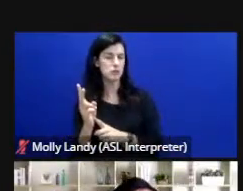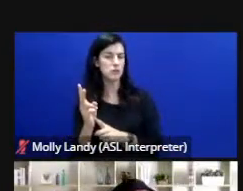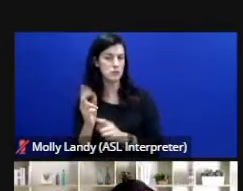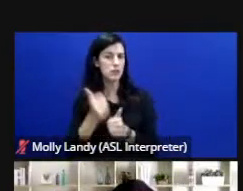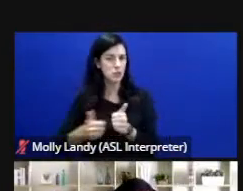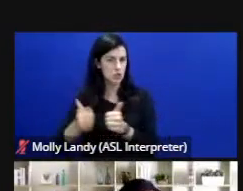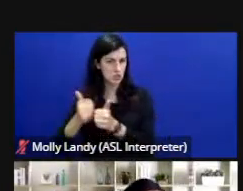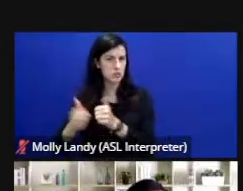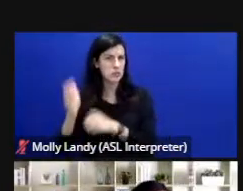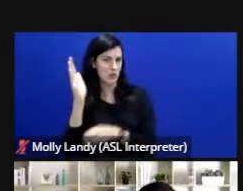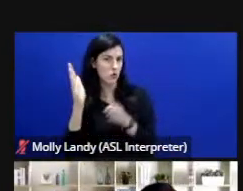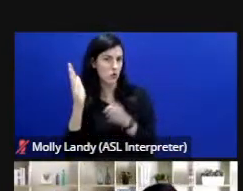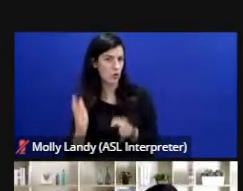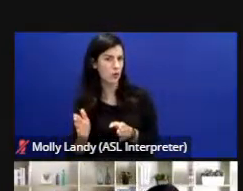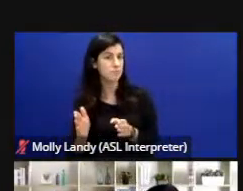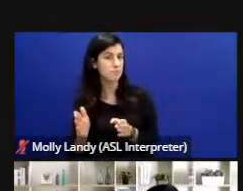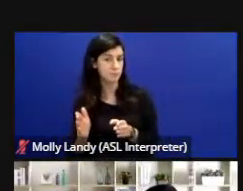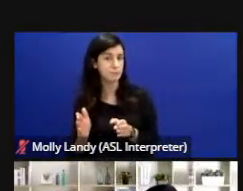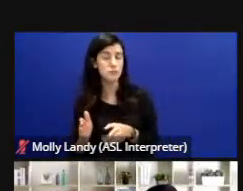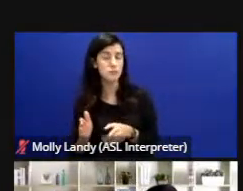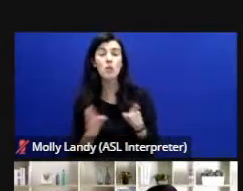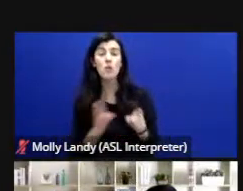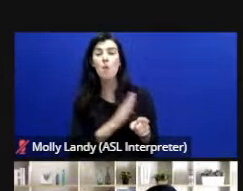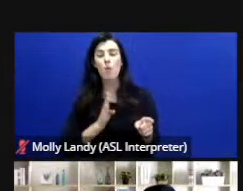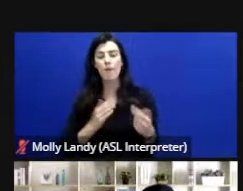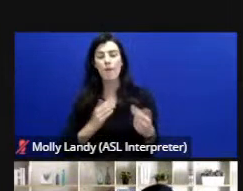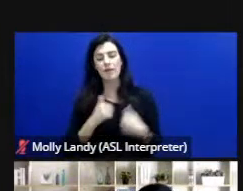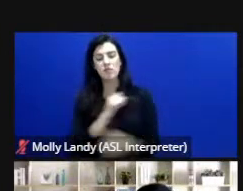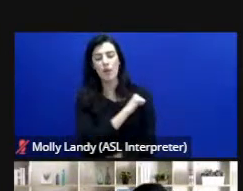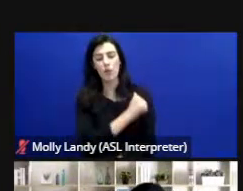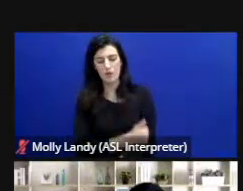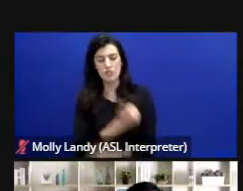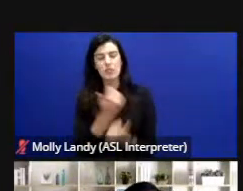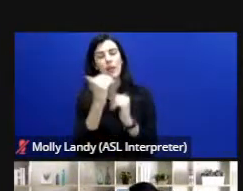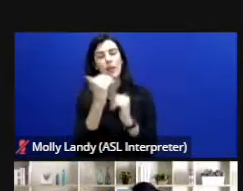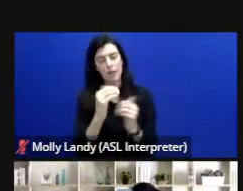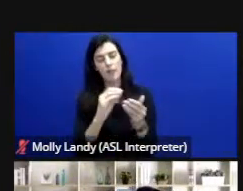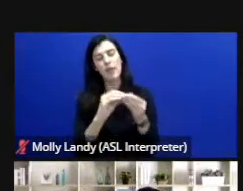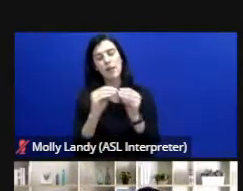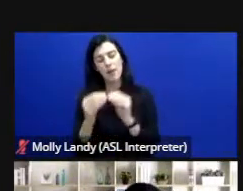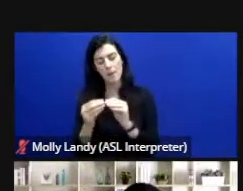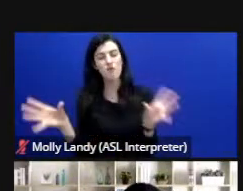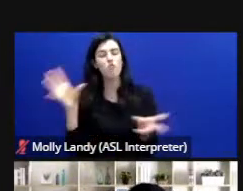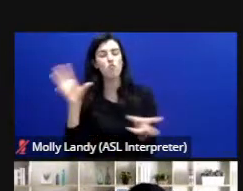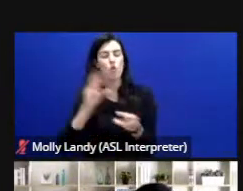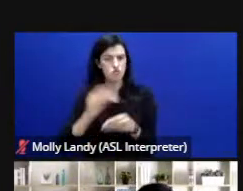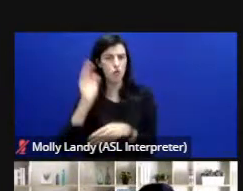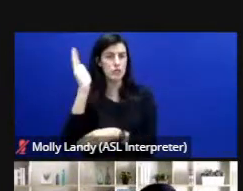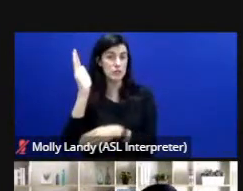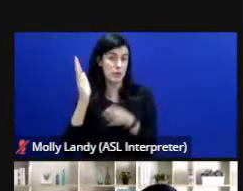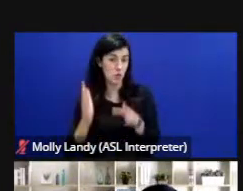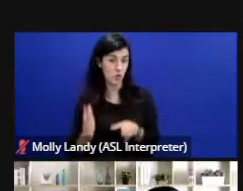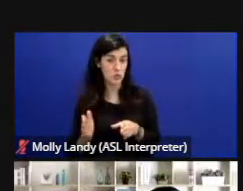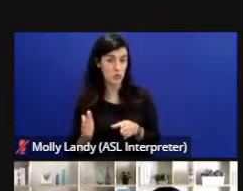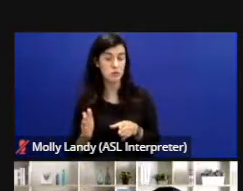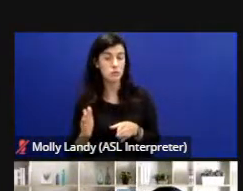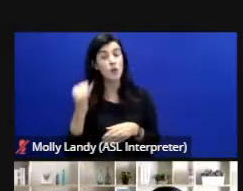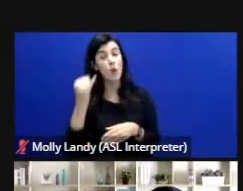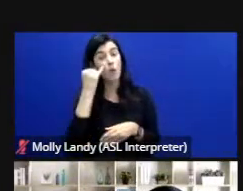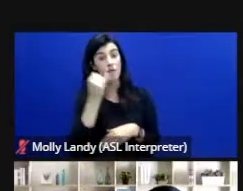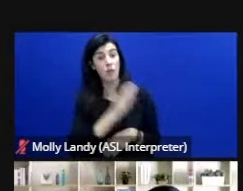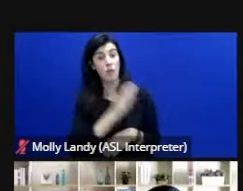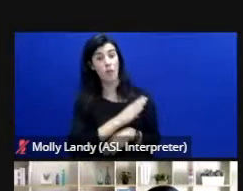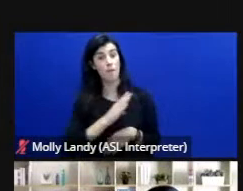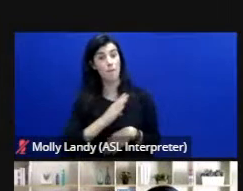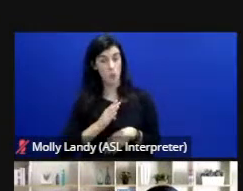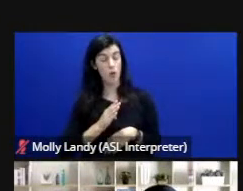again authority to the board to limit the number of speakers overall. So if it's the board's pleasure that the board